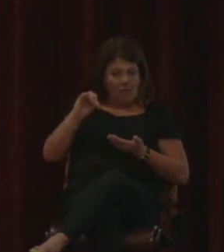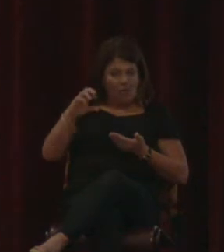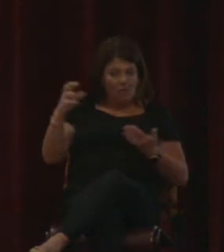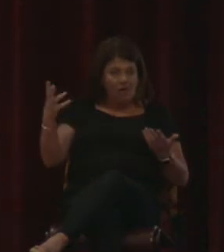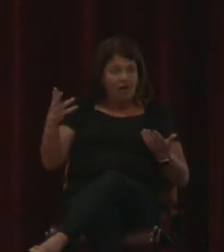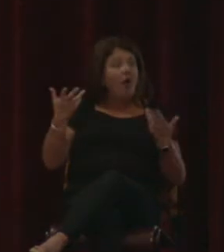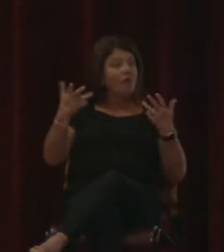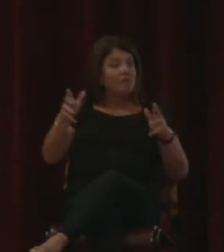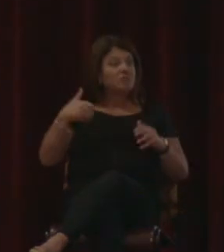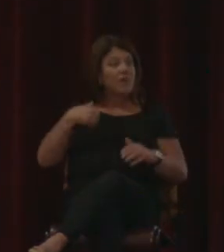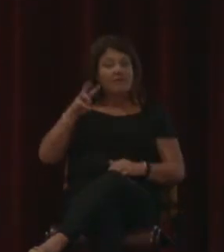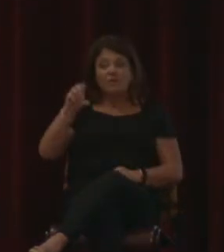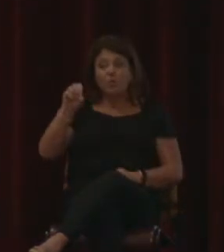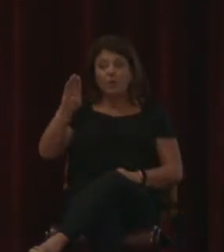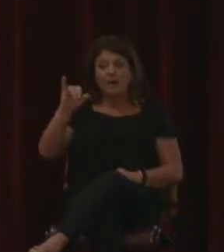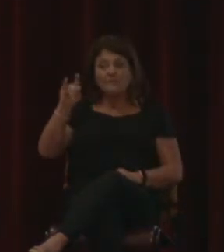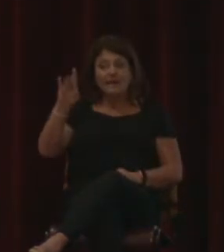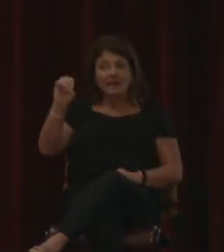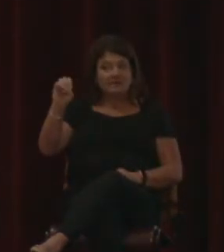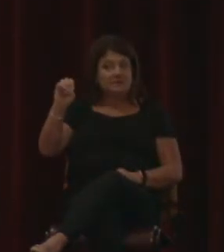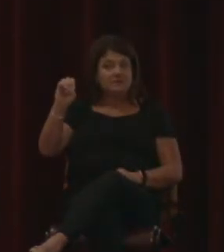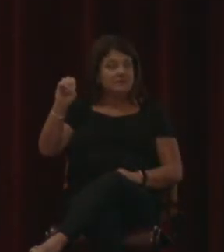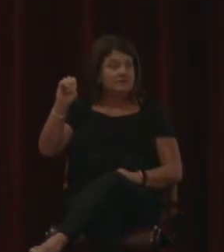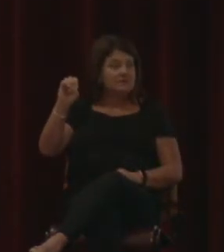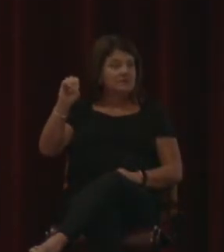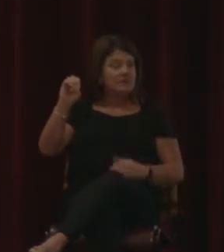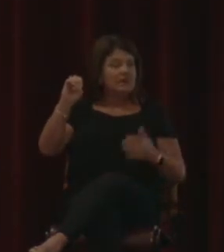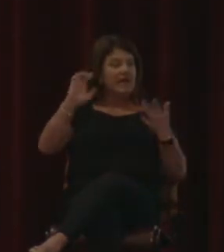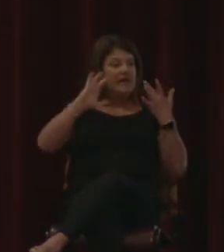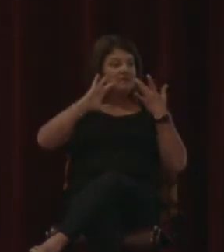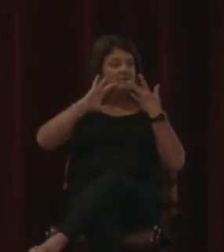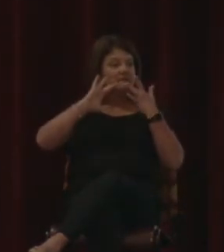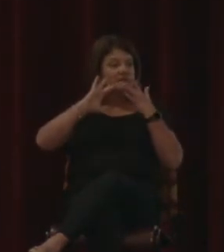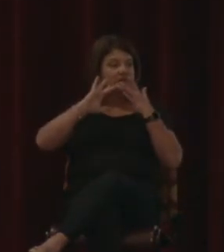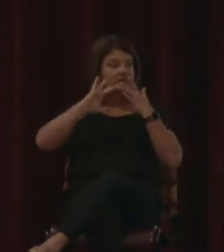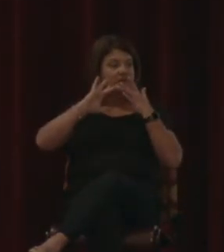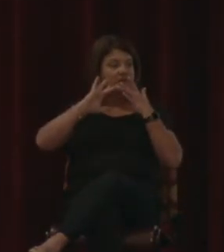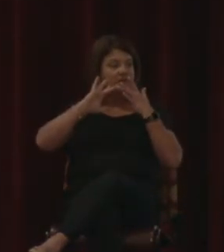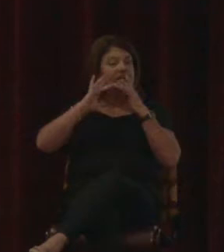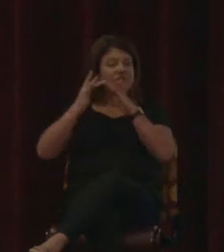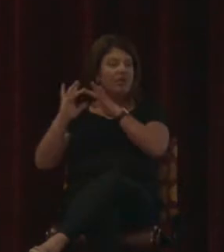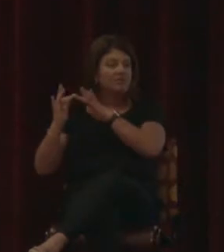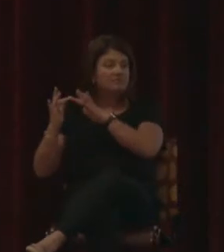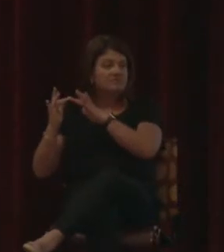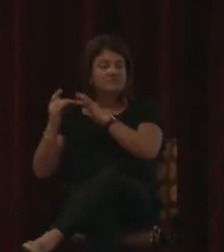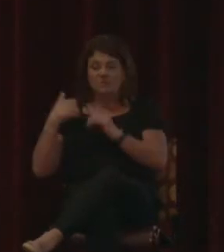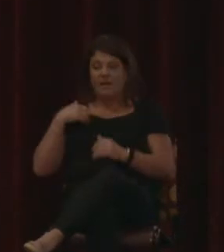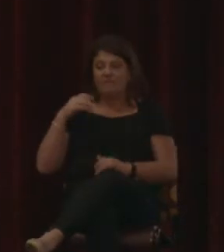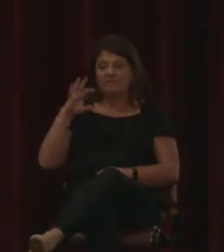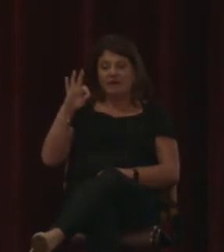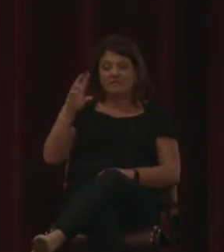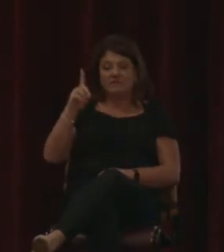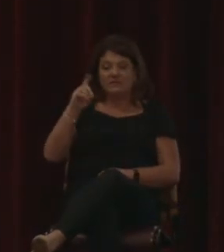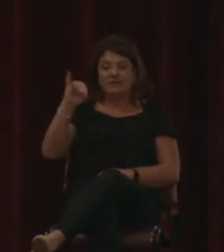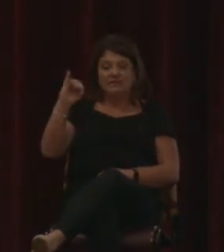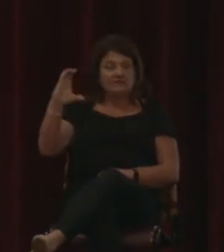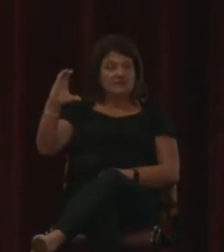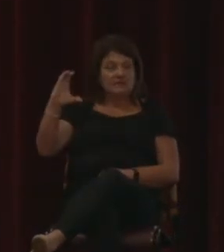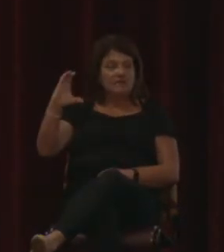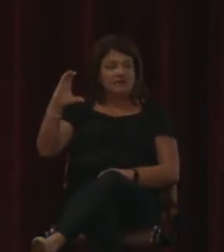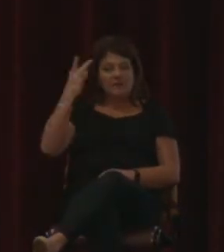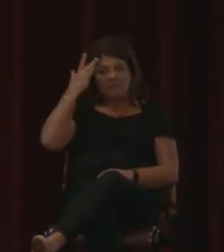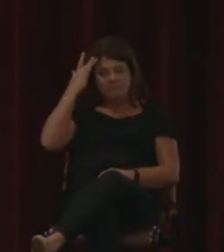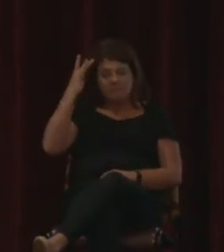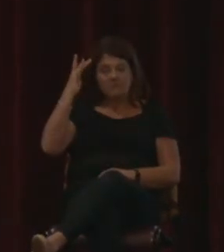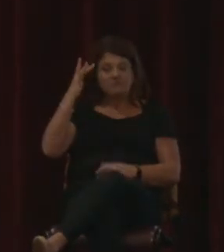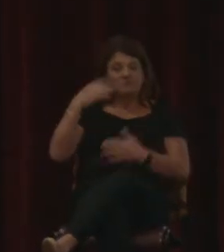how do you go about that? I don't know if it's working. It's on. Yes, we have a FDIC Money Smart website that you can